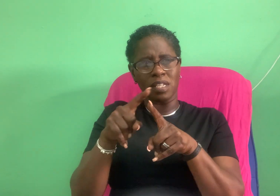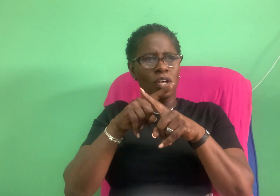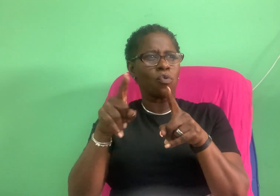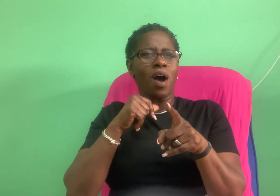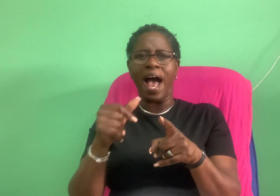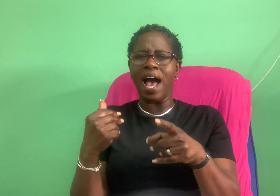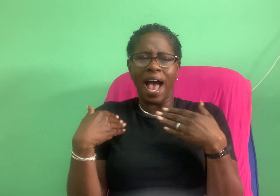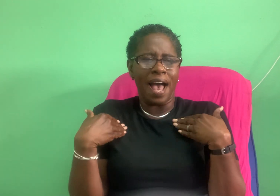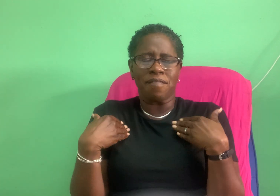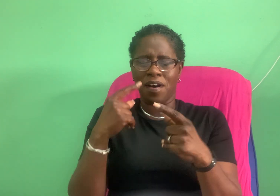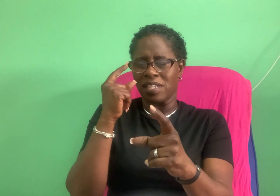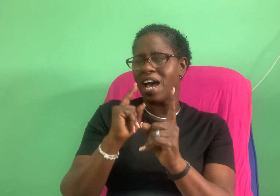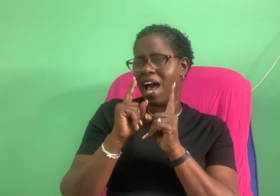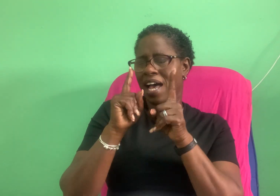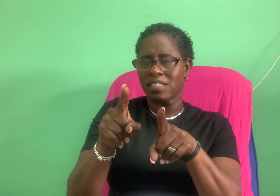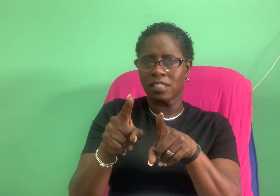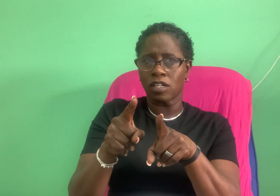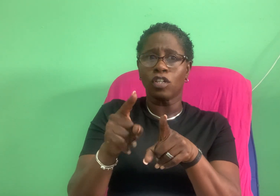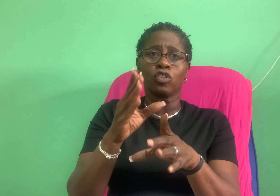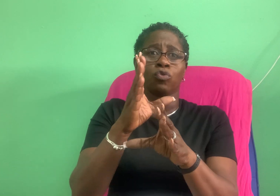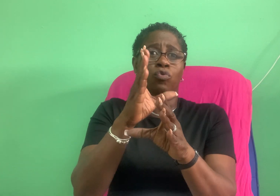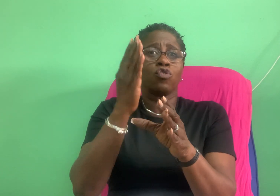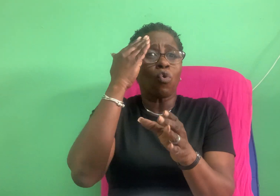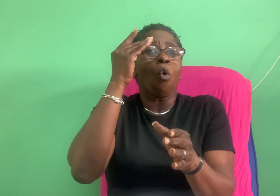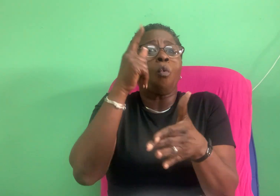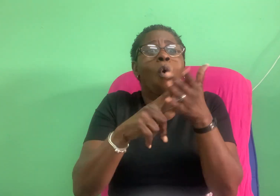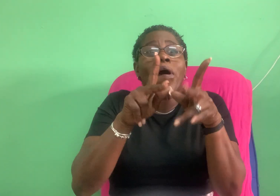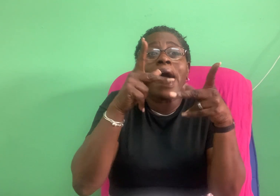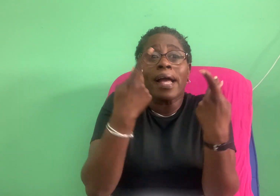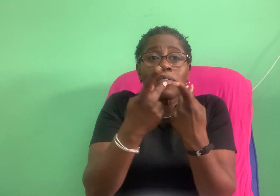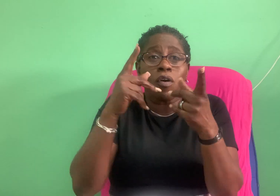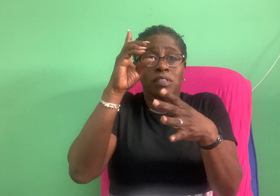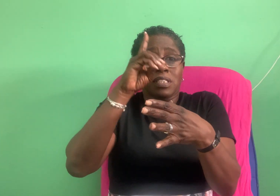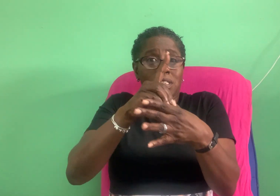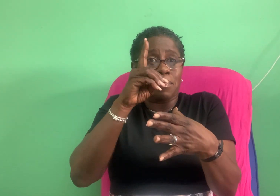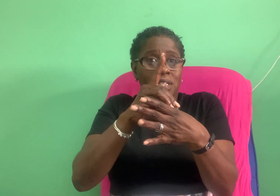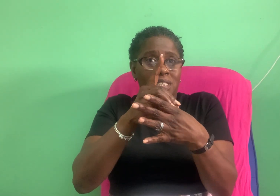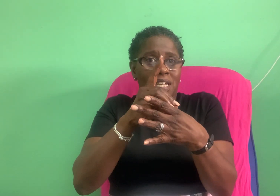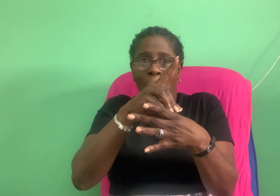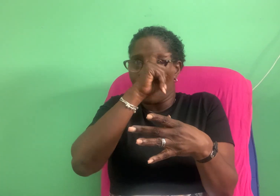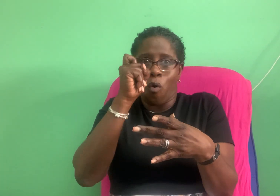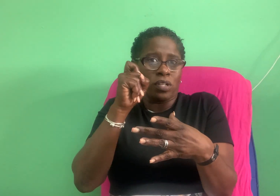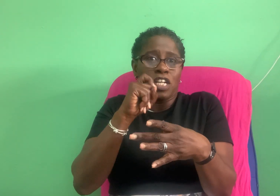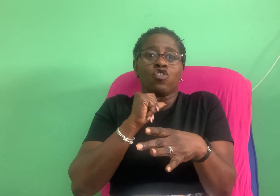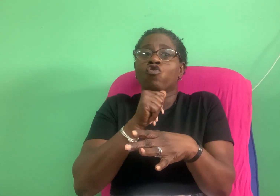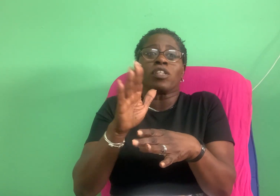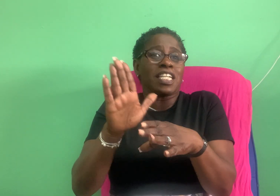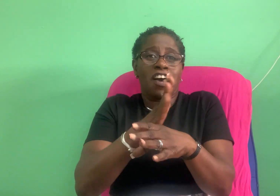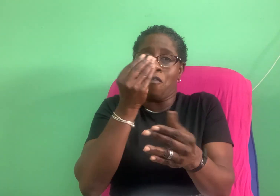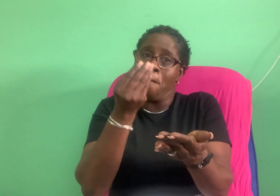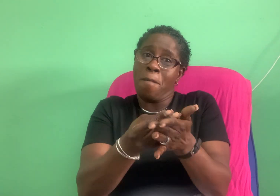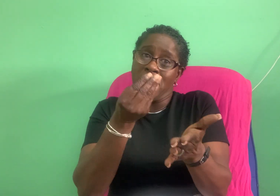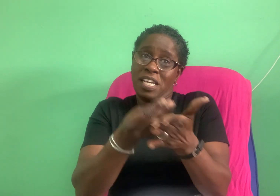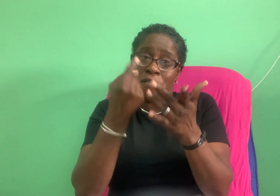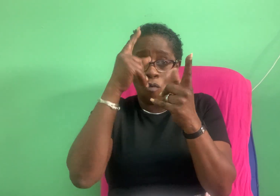answers to. And in order to obtain appropriate diagnoses, that's a significant amount of funding that is required, staff support to